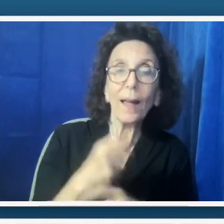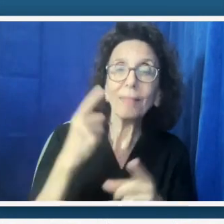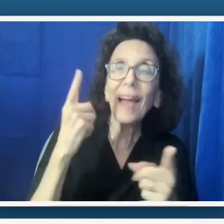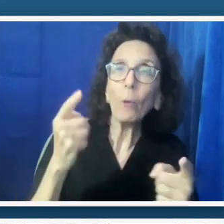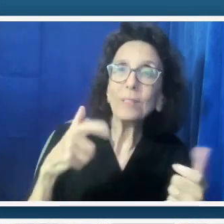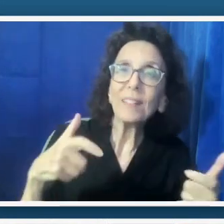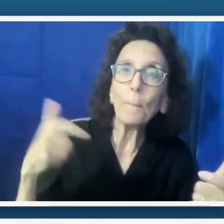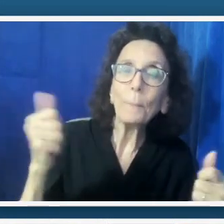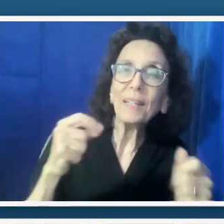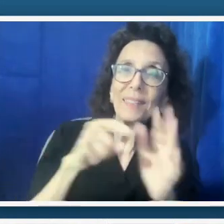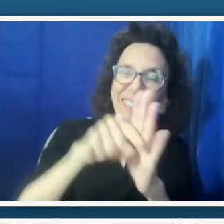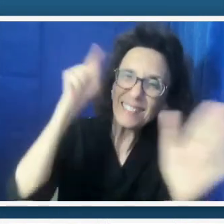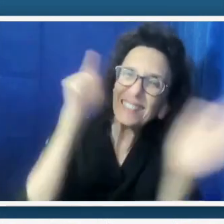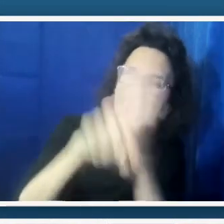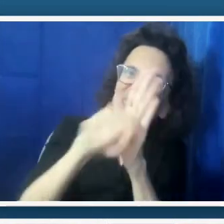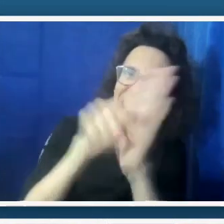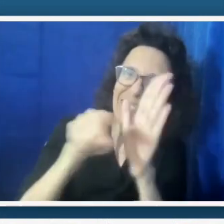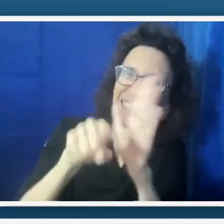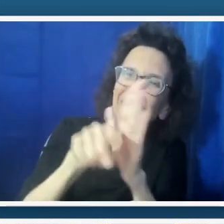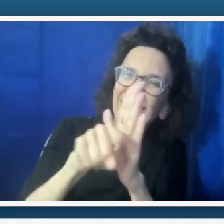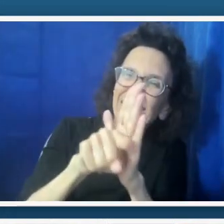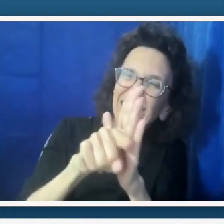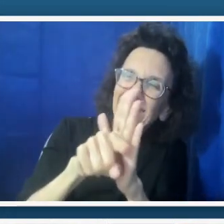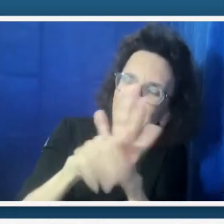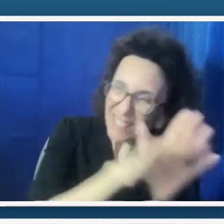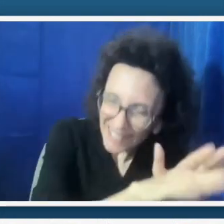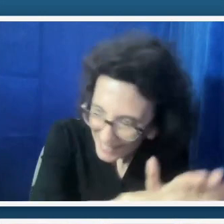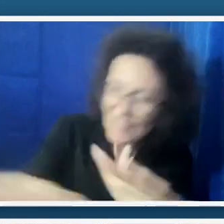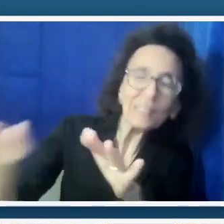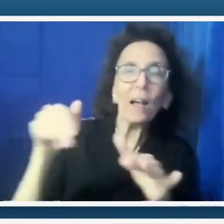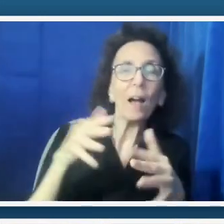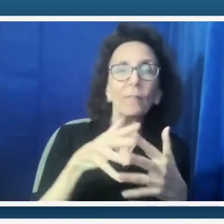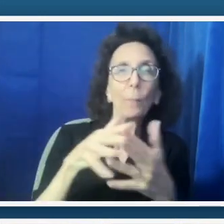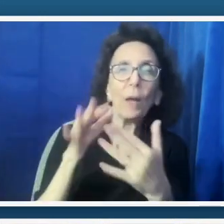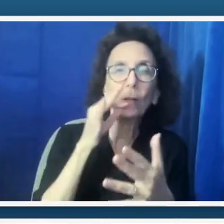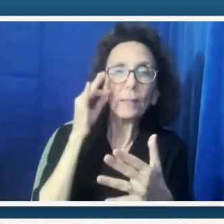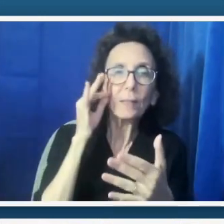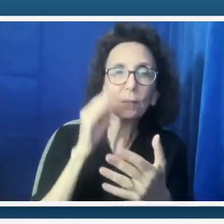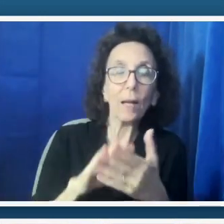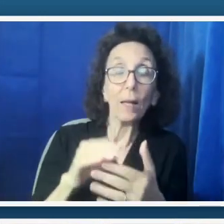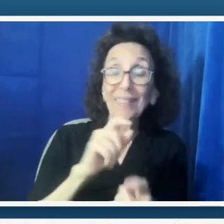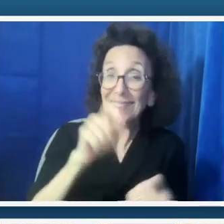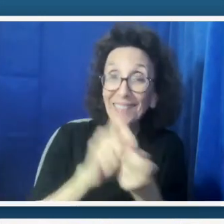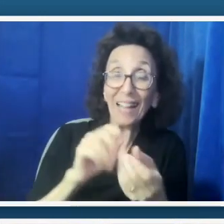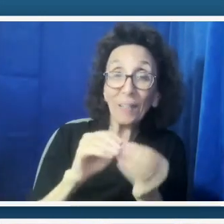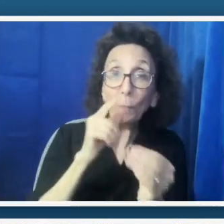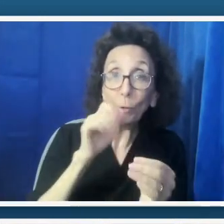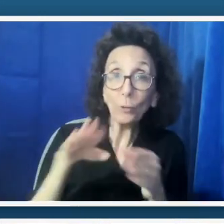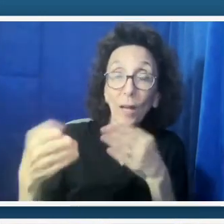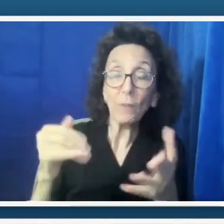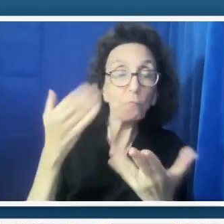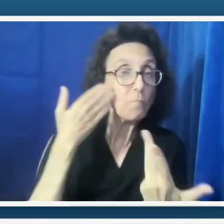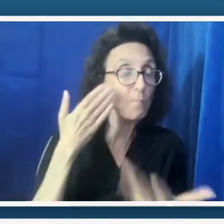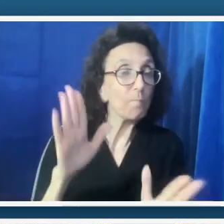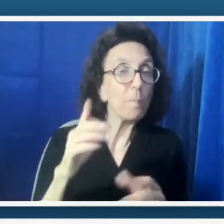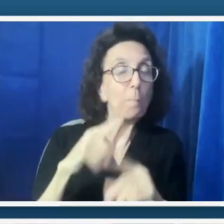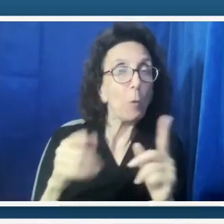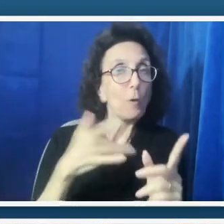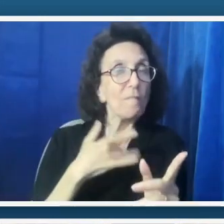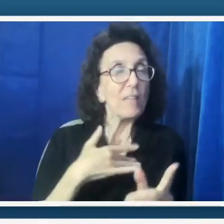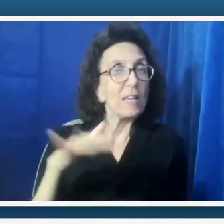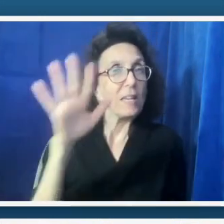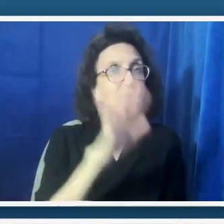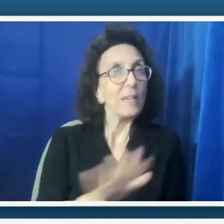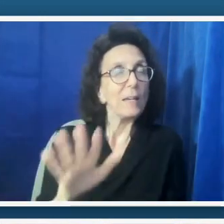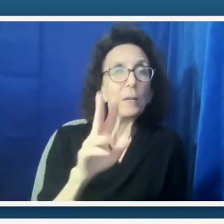of American Indians in the country's history. Accurate numbers of fatalities are hard to come by, but the estimate is that